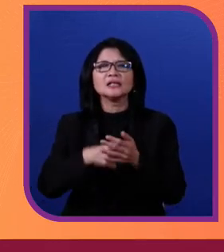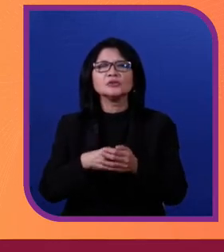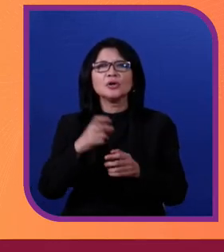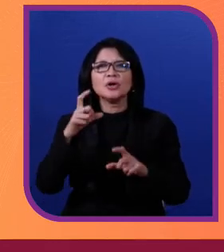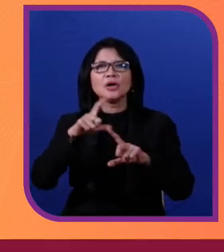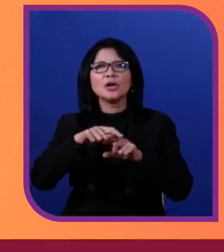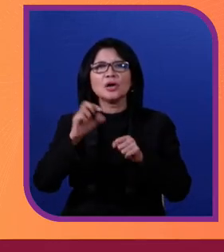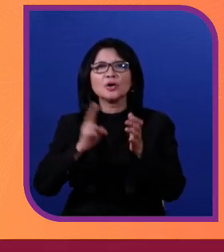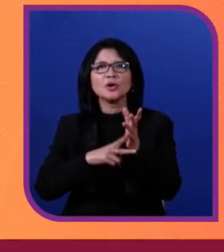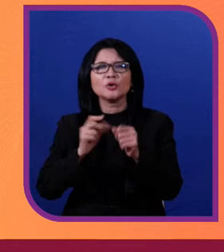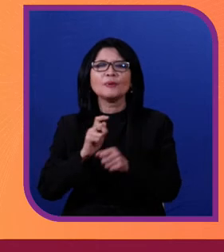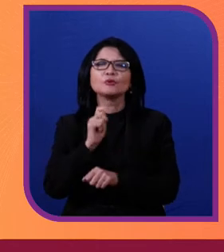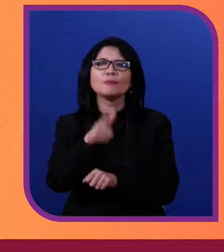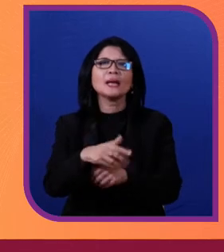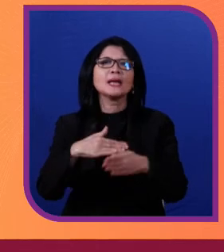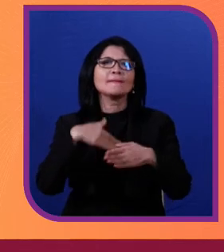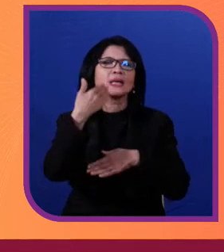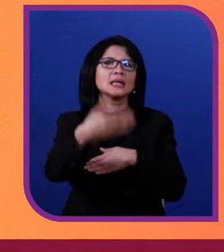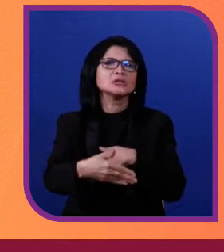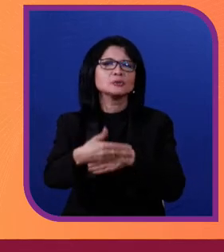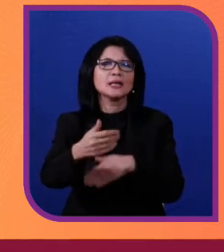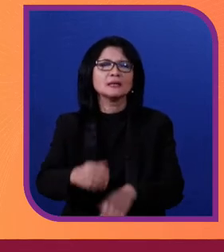Project Pop